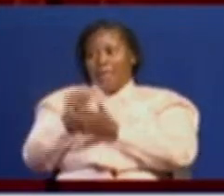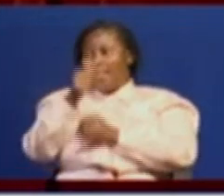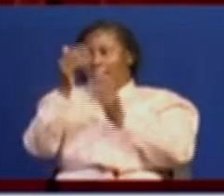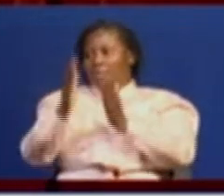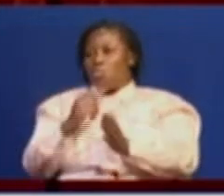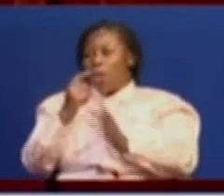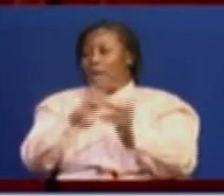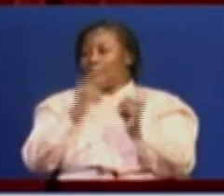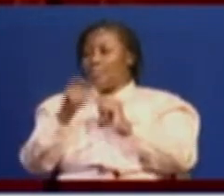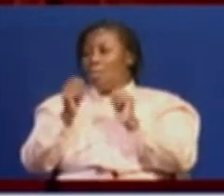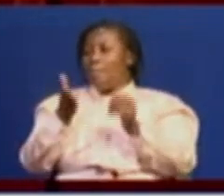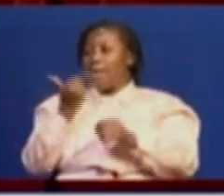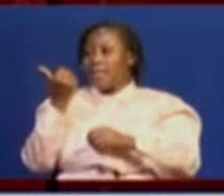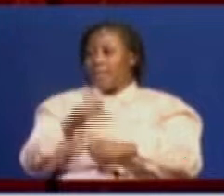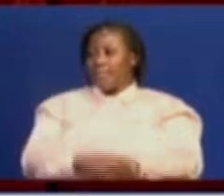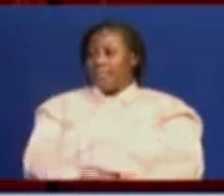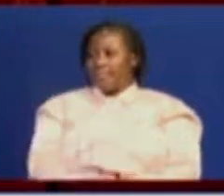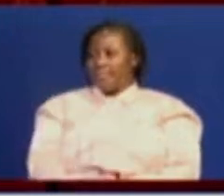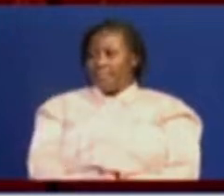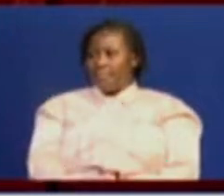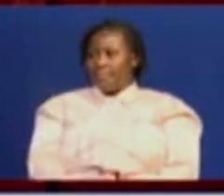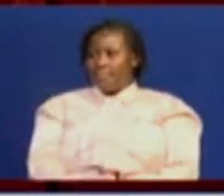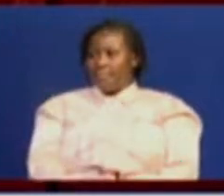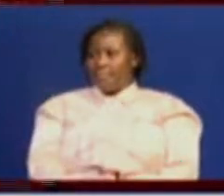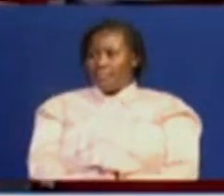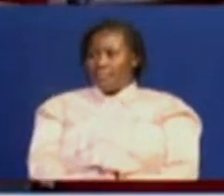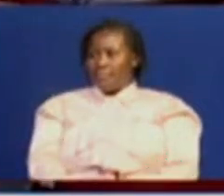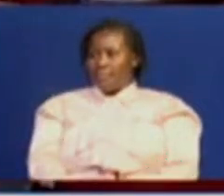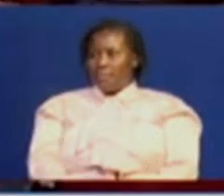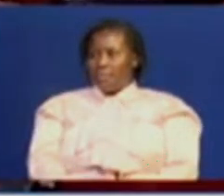can translate verbatim. Thank you, Speaker.